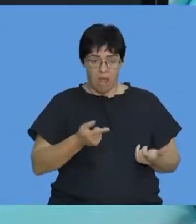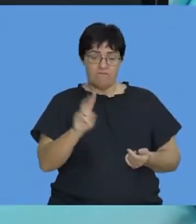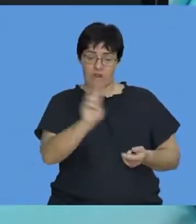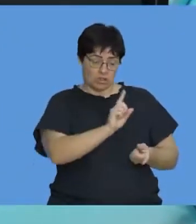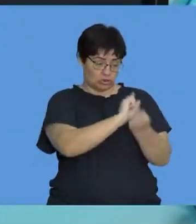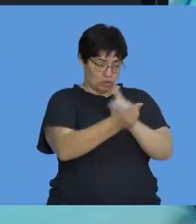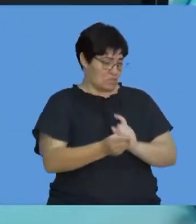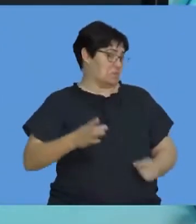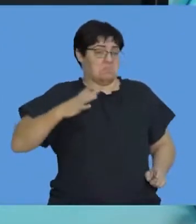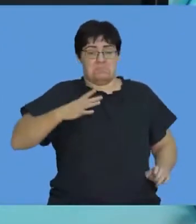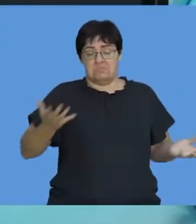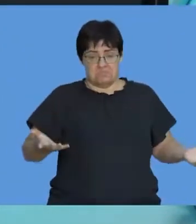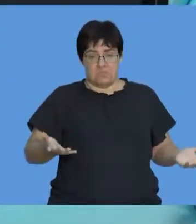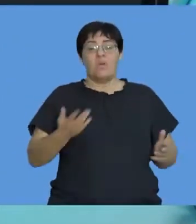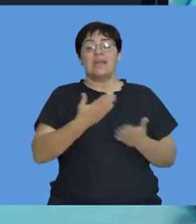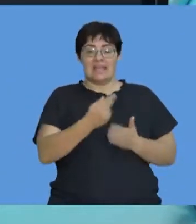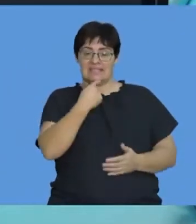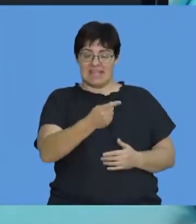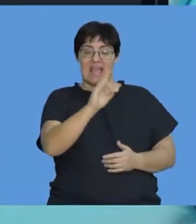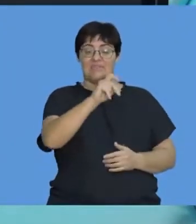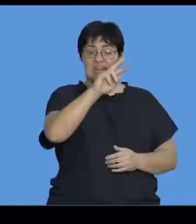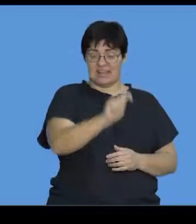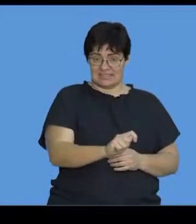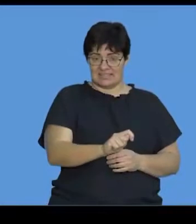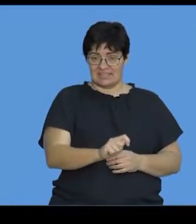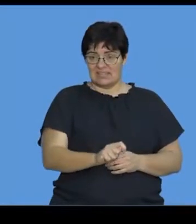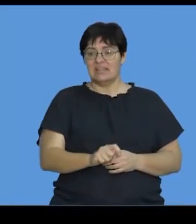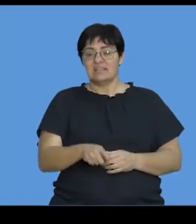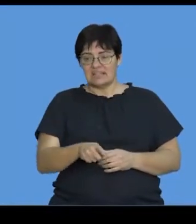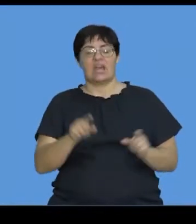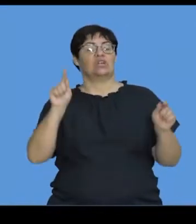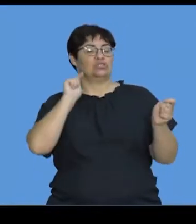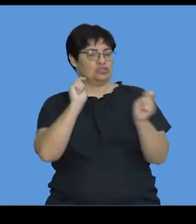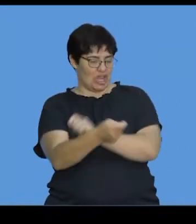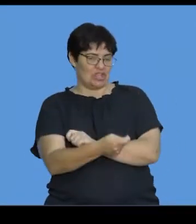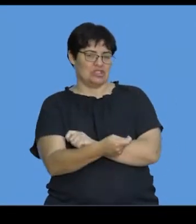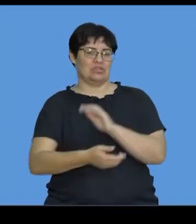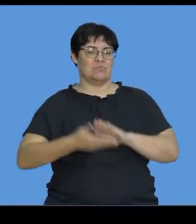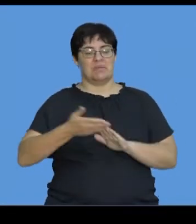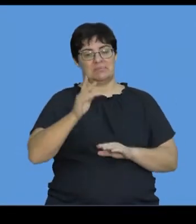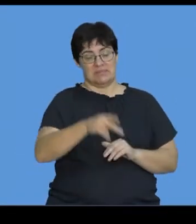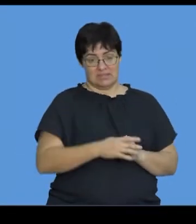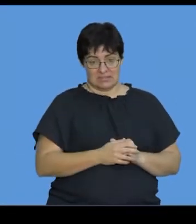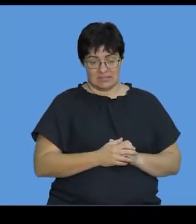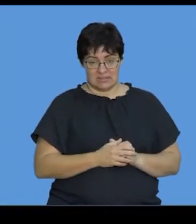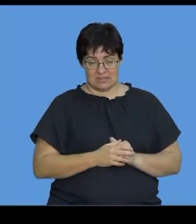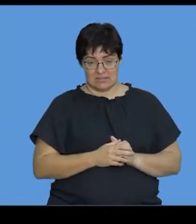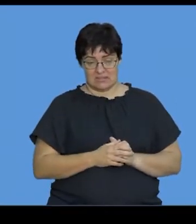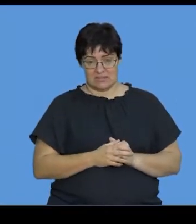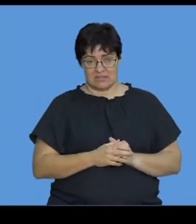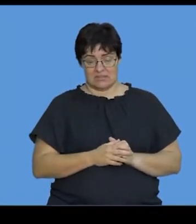velocity changed. So we can also say that F net is my change in momentum.